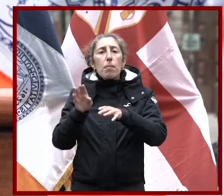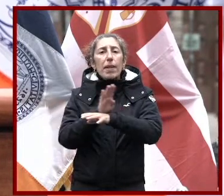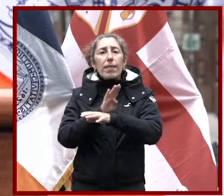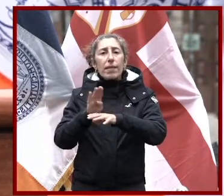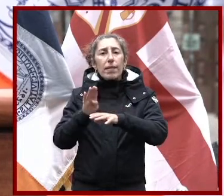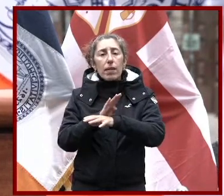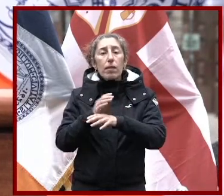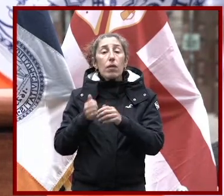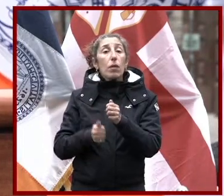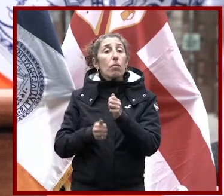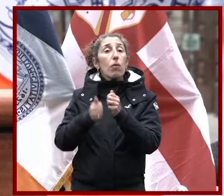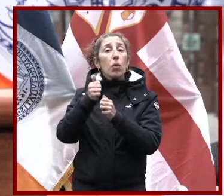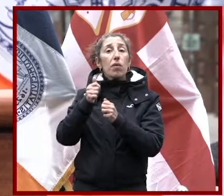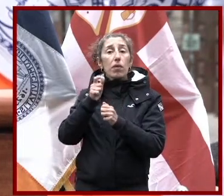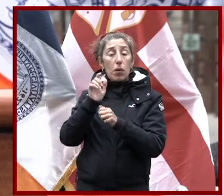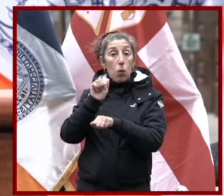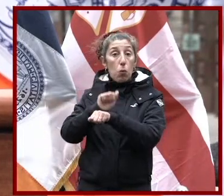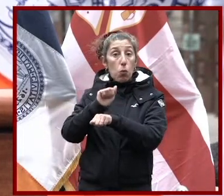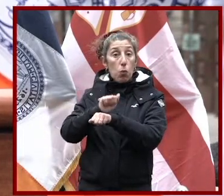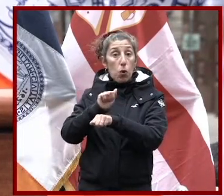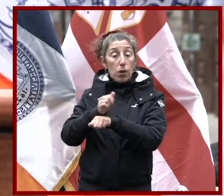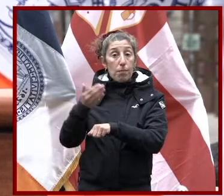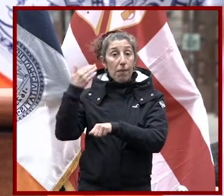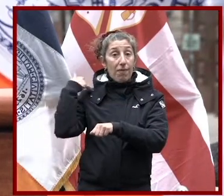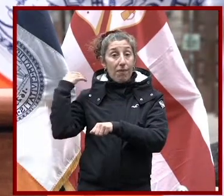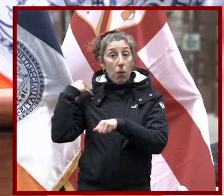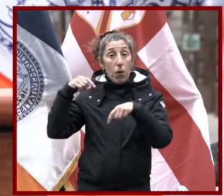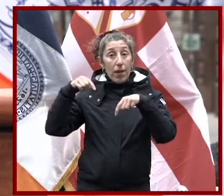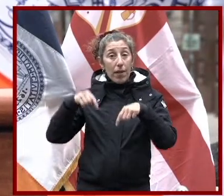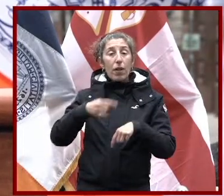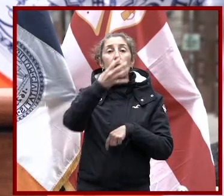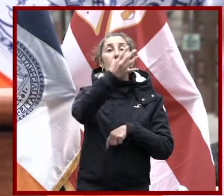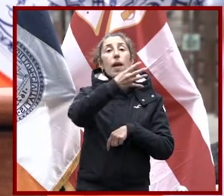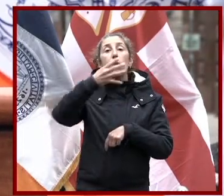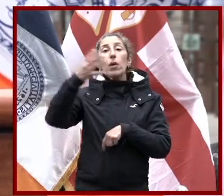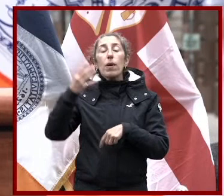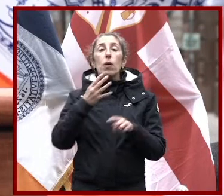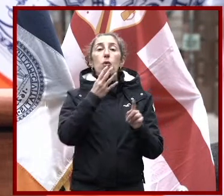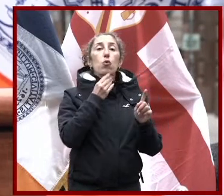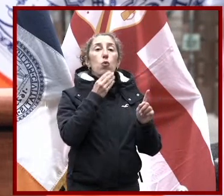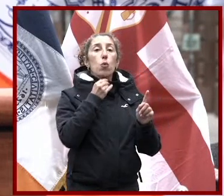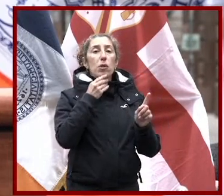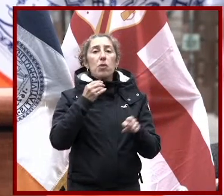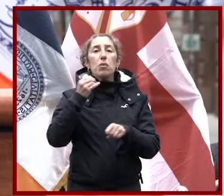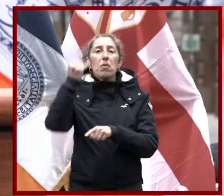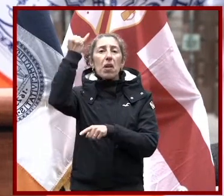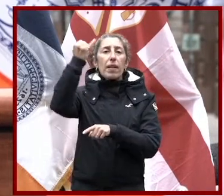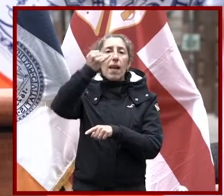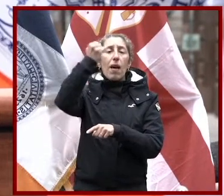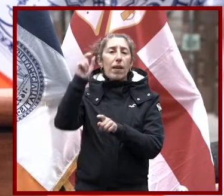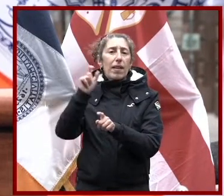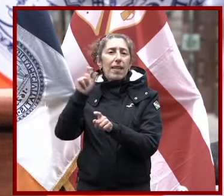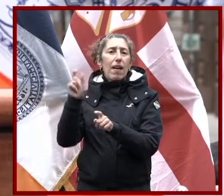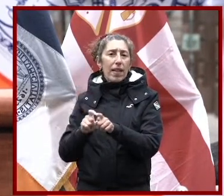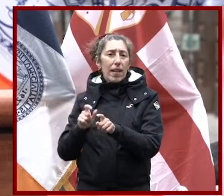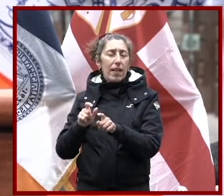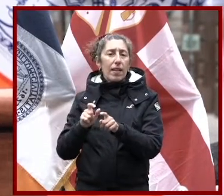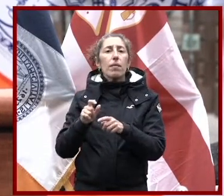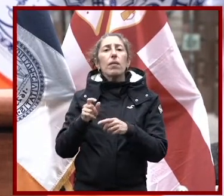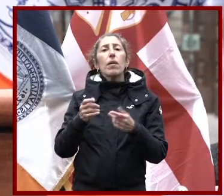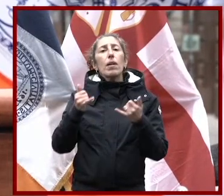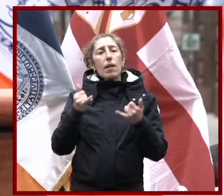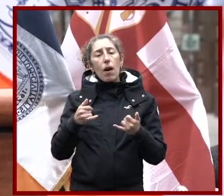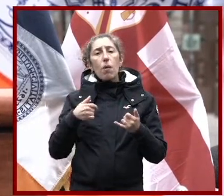and Jewish communities. And so it feels especially meaningful and poignant to offer some words of opening blessing from the